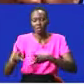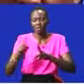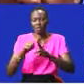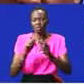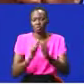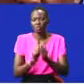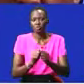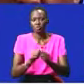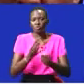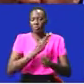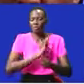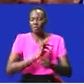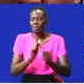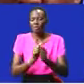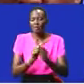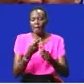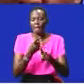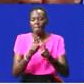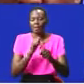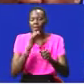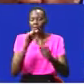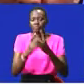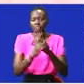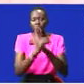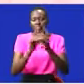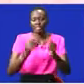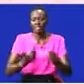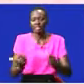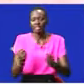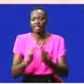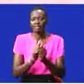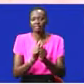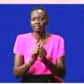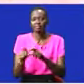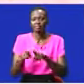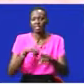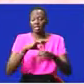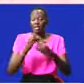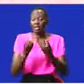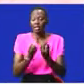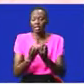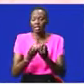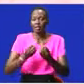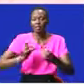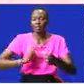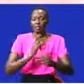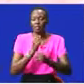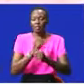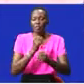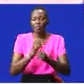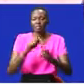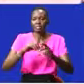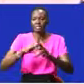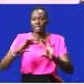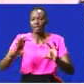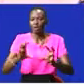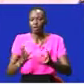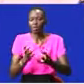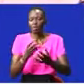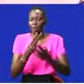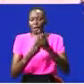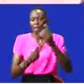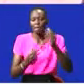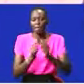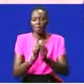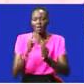do not endanger our children, especially girls and women. As an organization, we work in the communities, both in